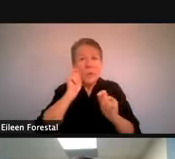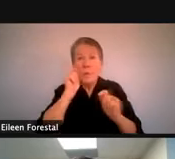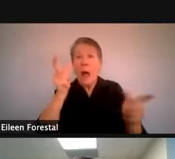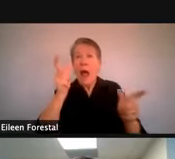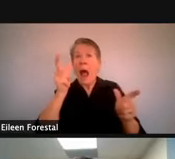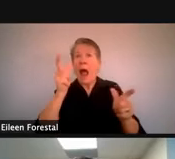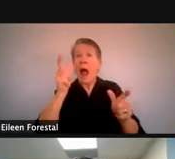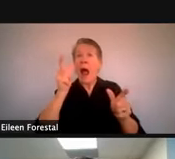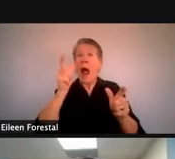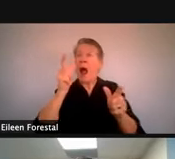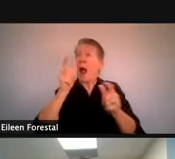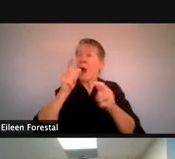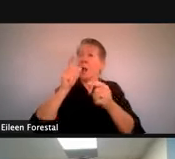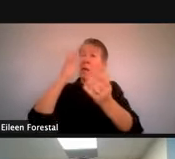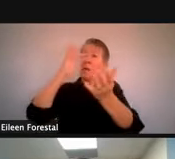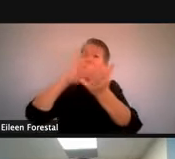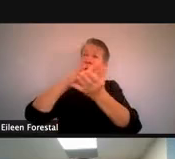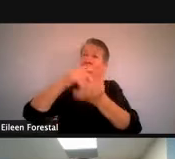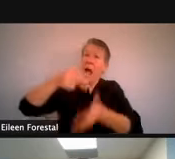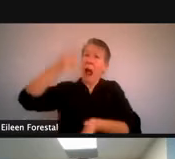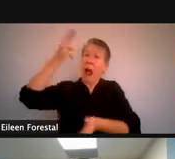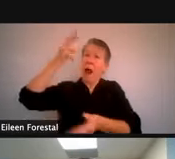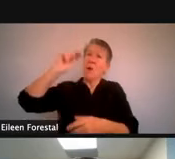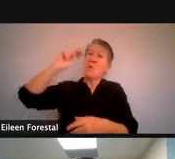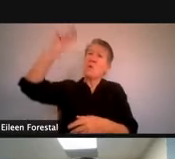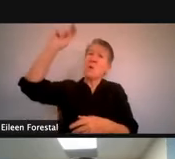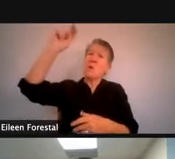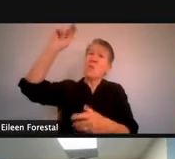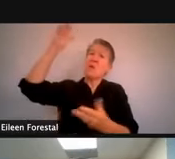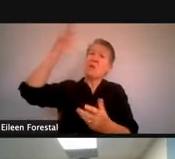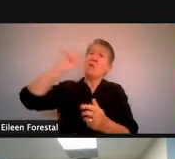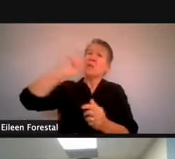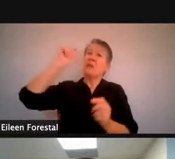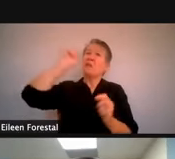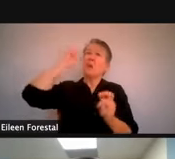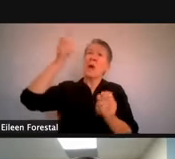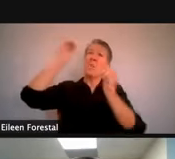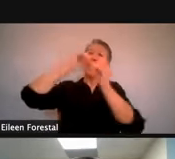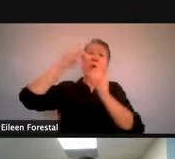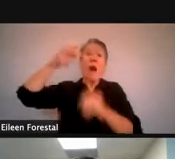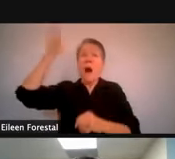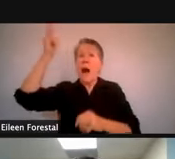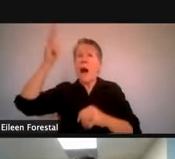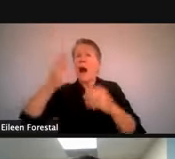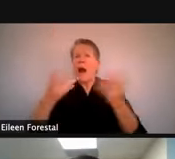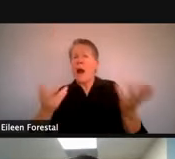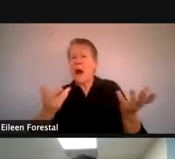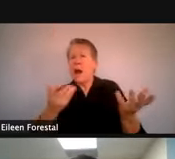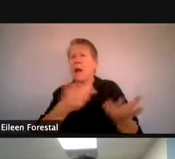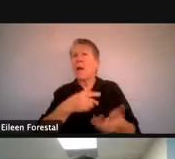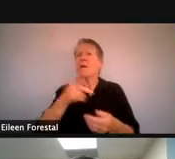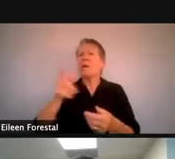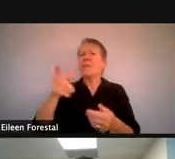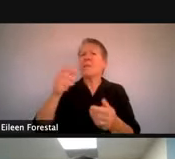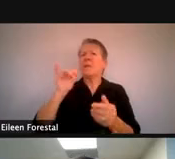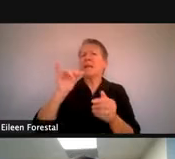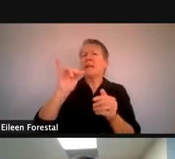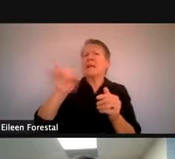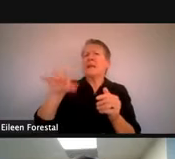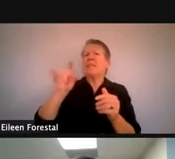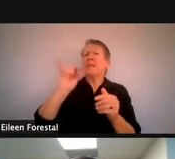or conversely, that the North is not higher? I think if we look at, putting Lakewood aside in Ocean County, if we look at the